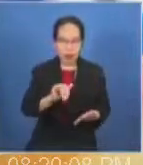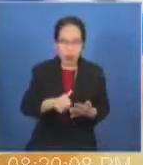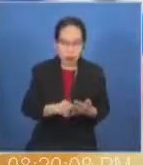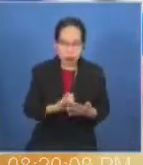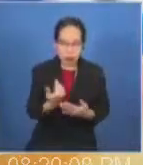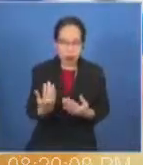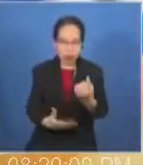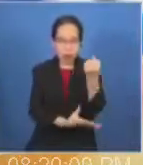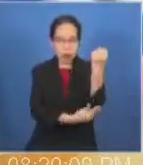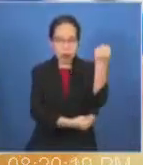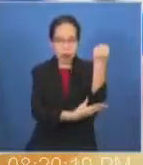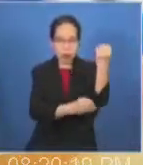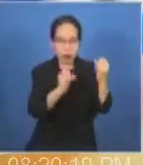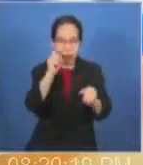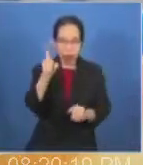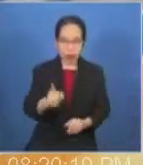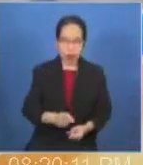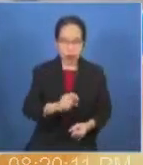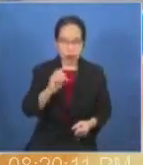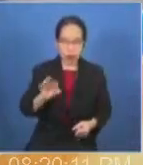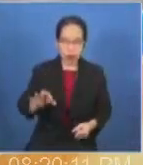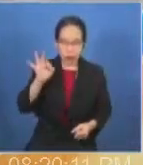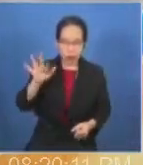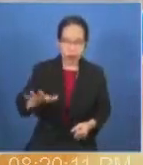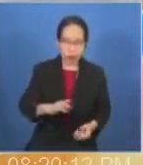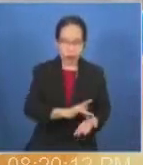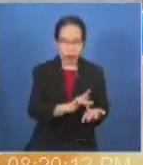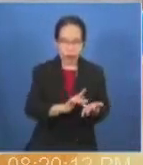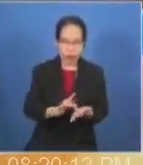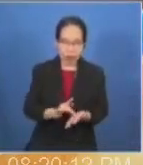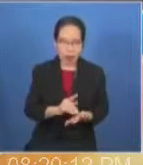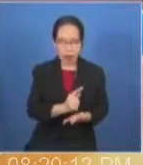and those who are poor who couldn't afford medical treatments.